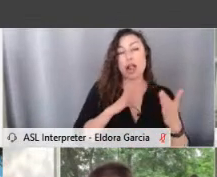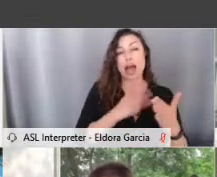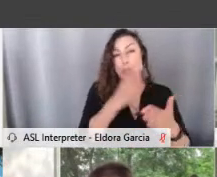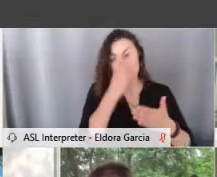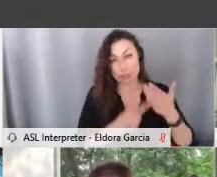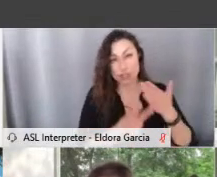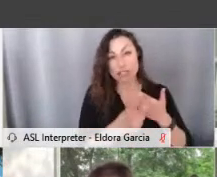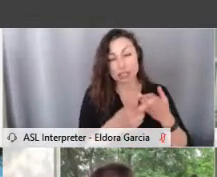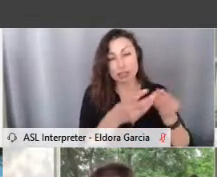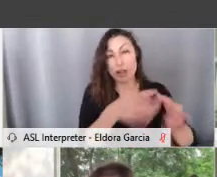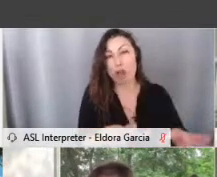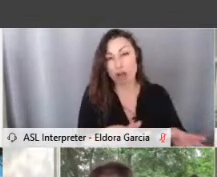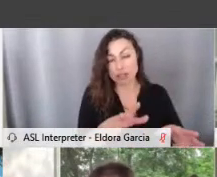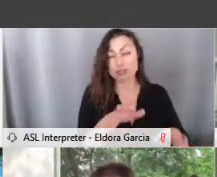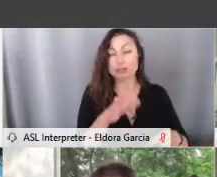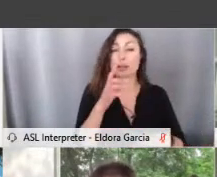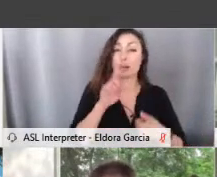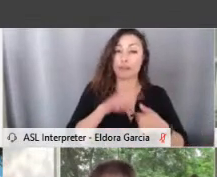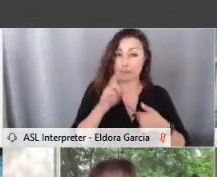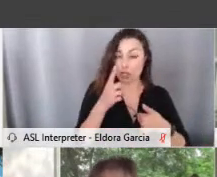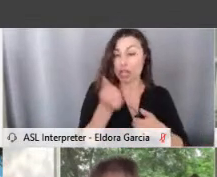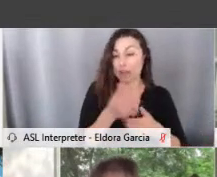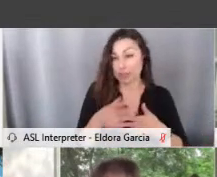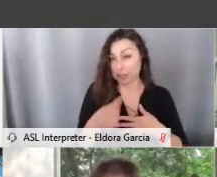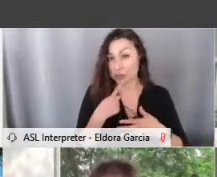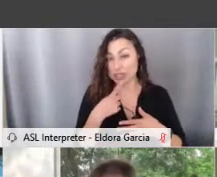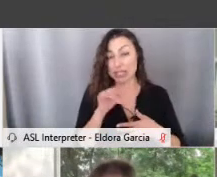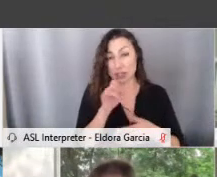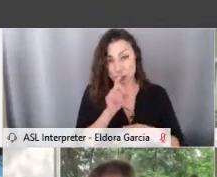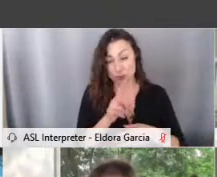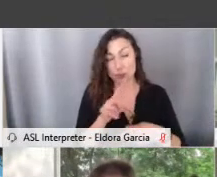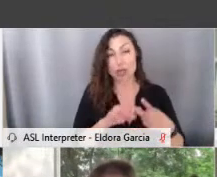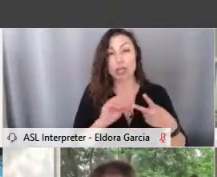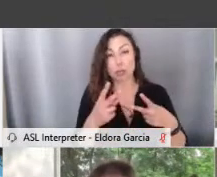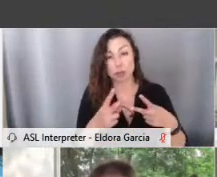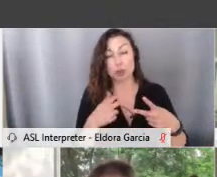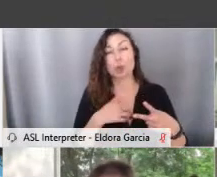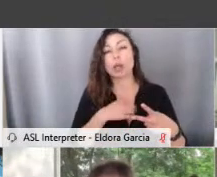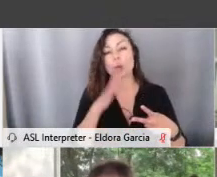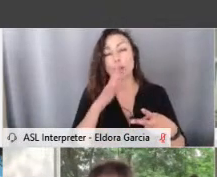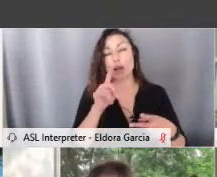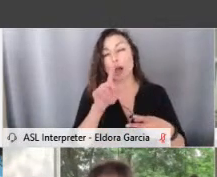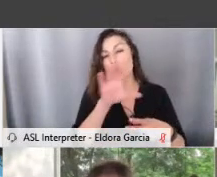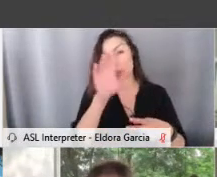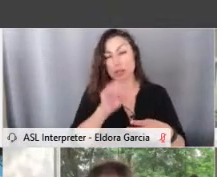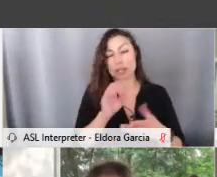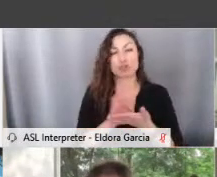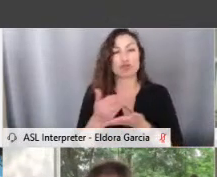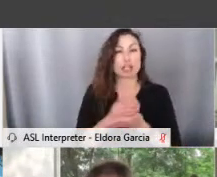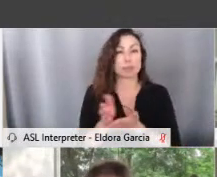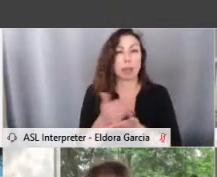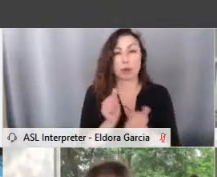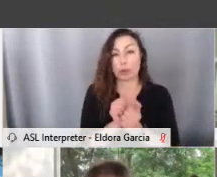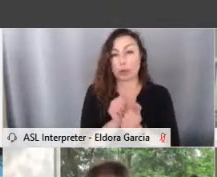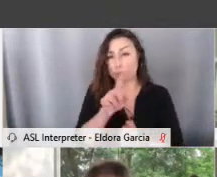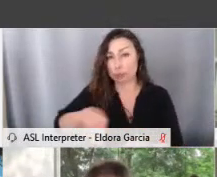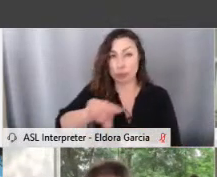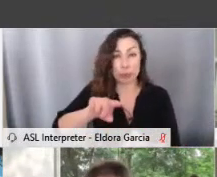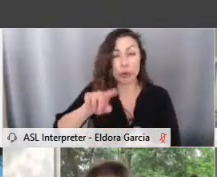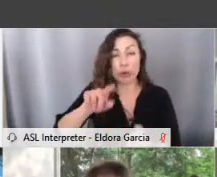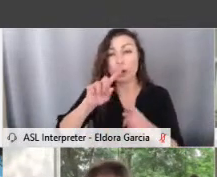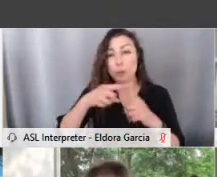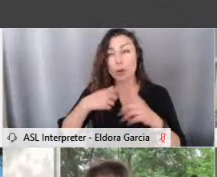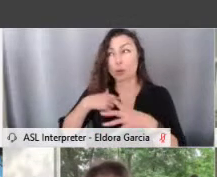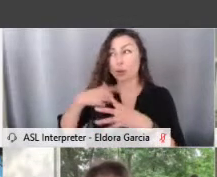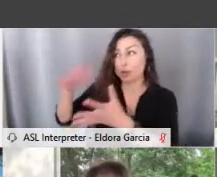loss. So one, everything you said is true. Two, we will be completely transparent with you as we